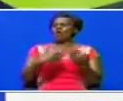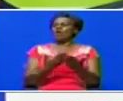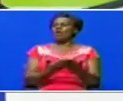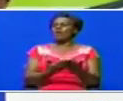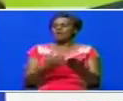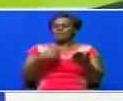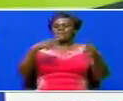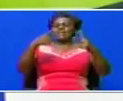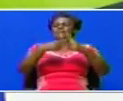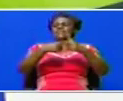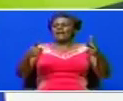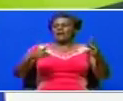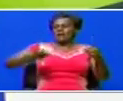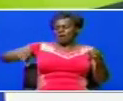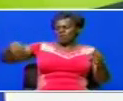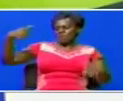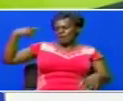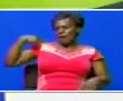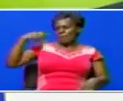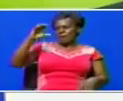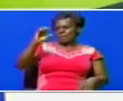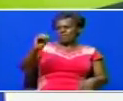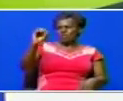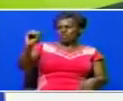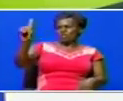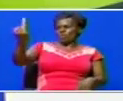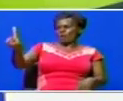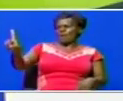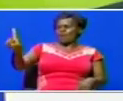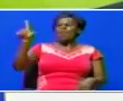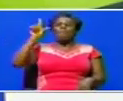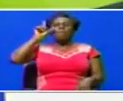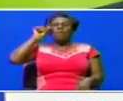I'll start off with the county number 01, Mombasa.